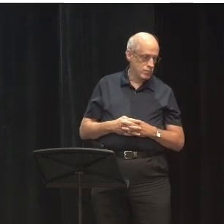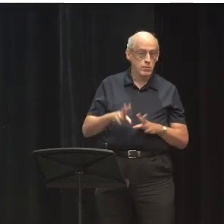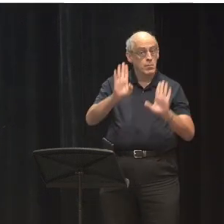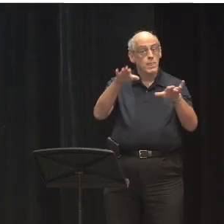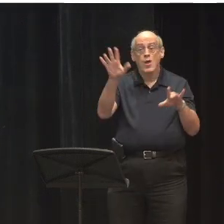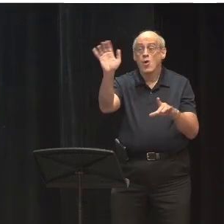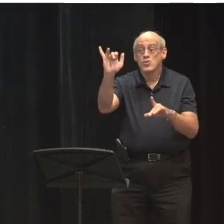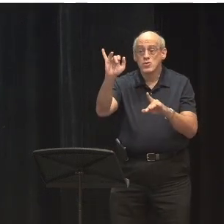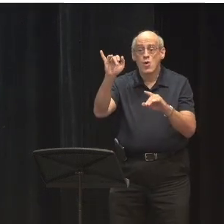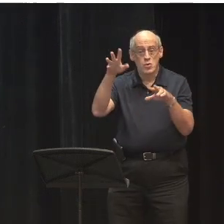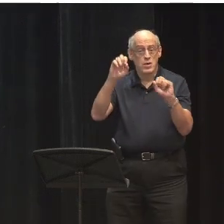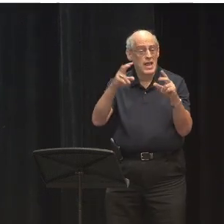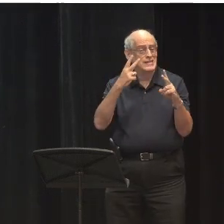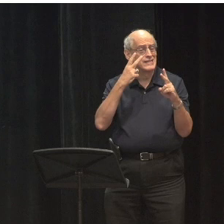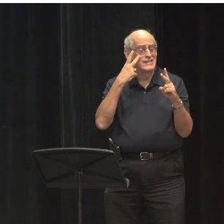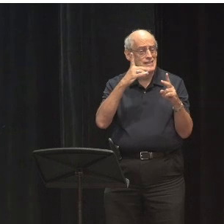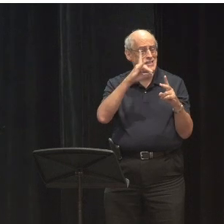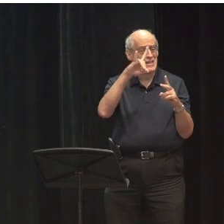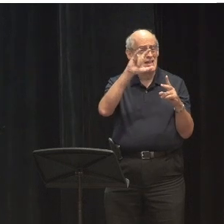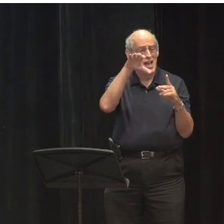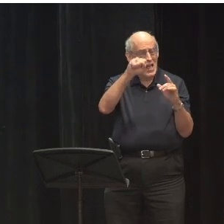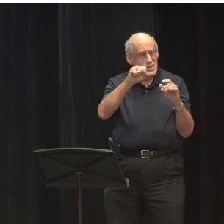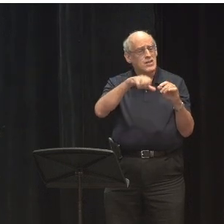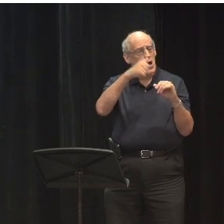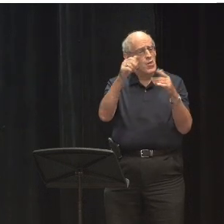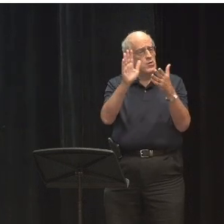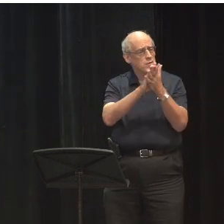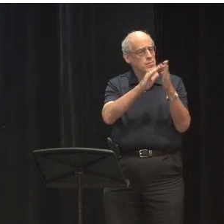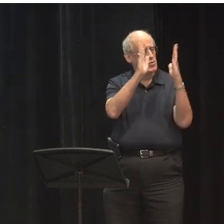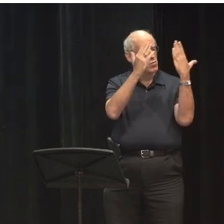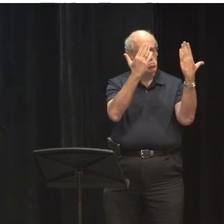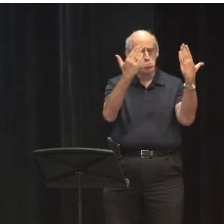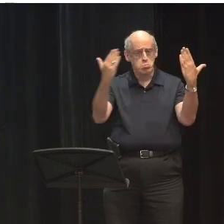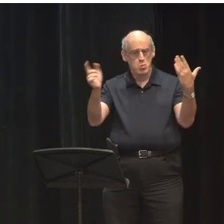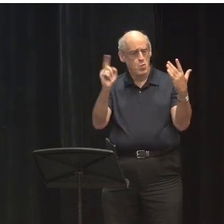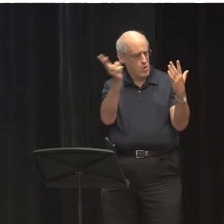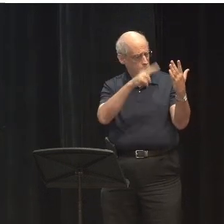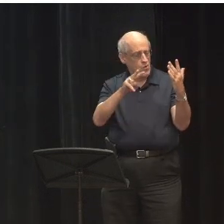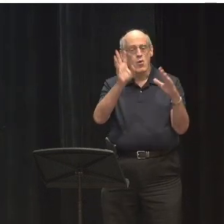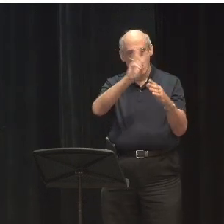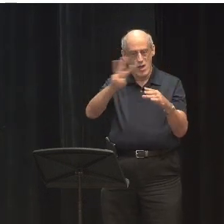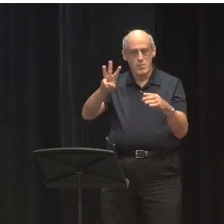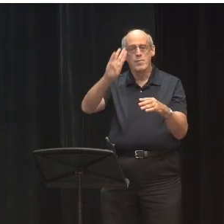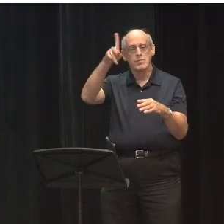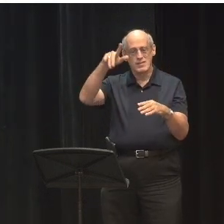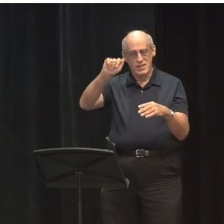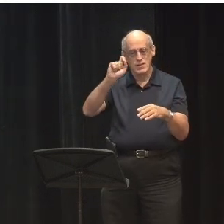You can also review the DEIS and other project documents on the website at